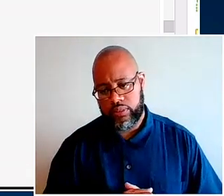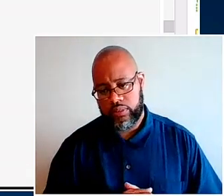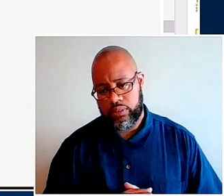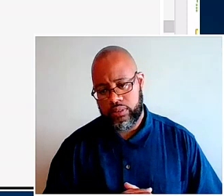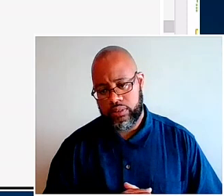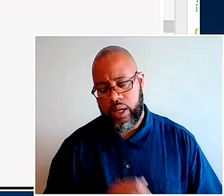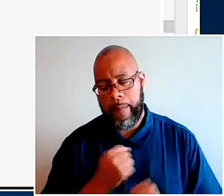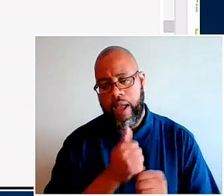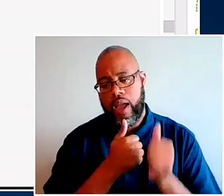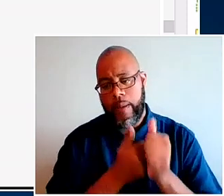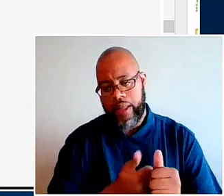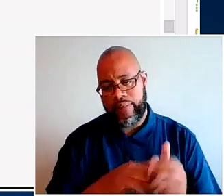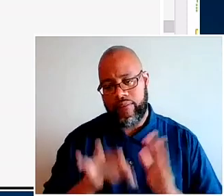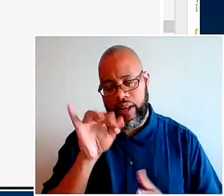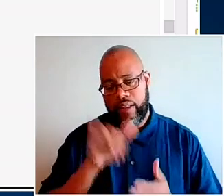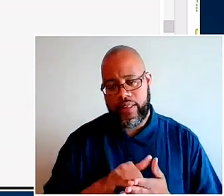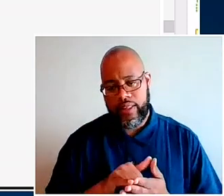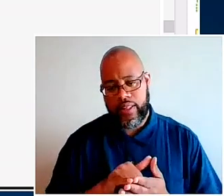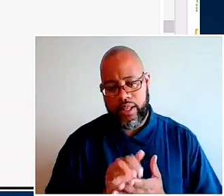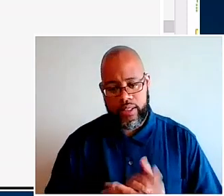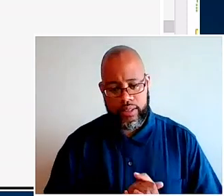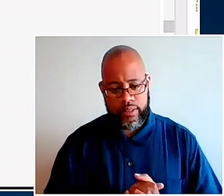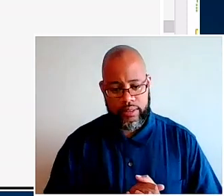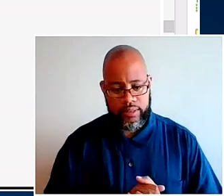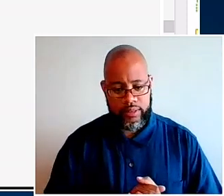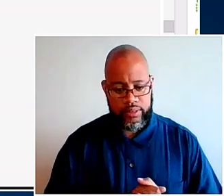a compliance finding where that occurred, but we're being.